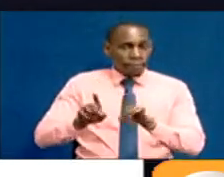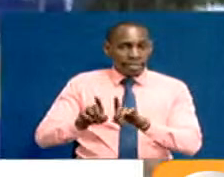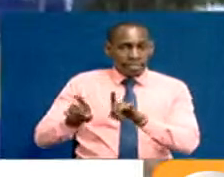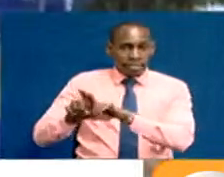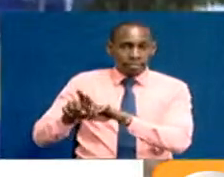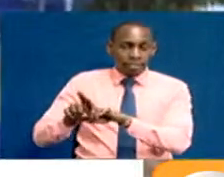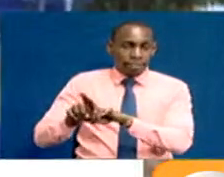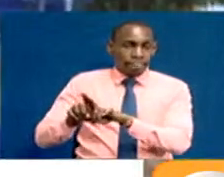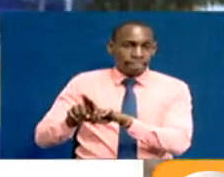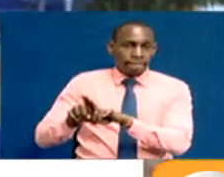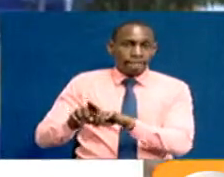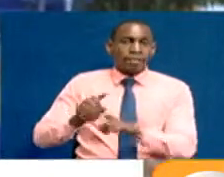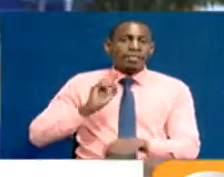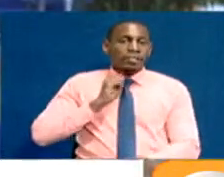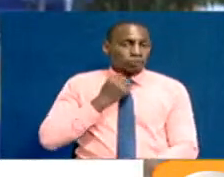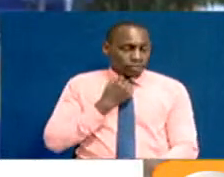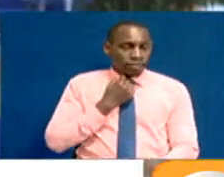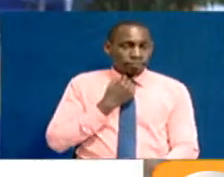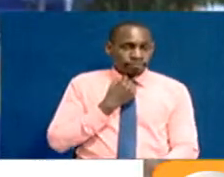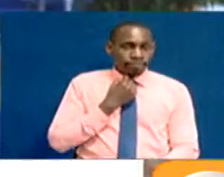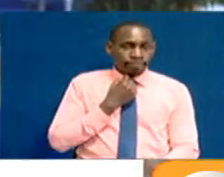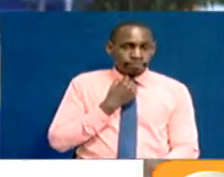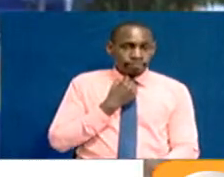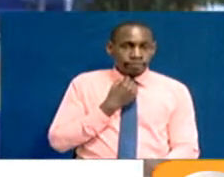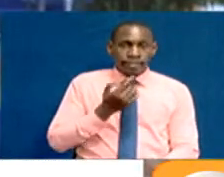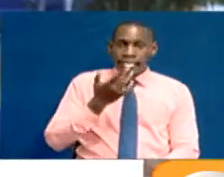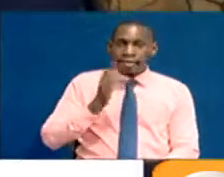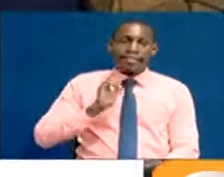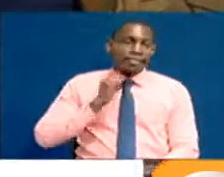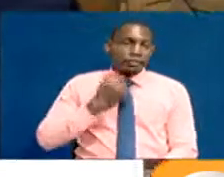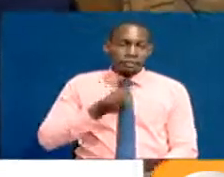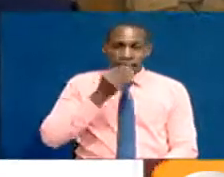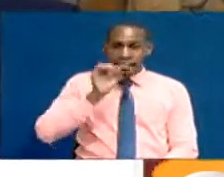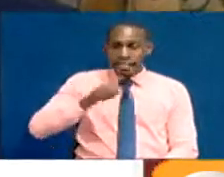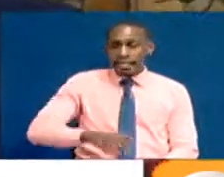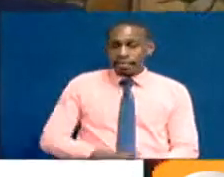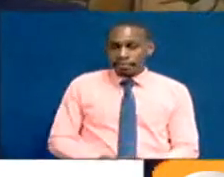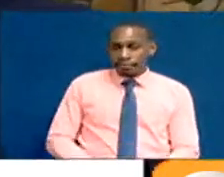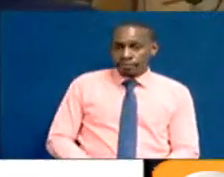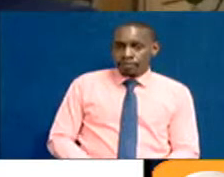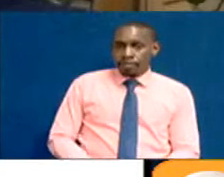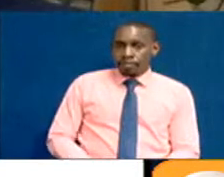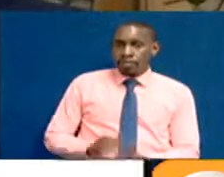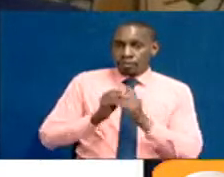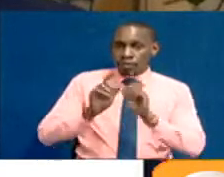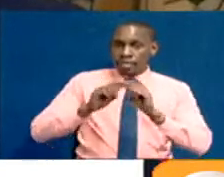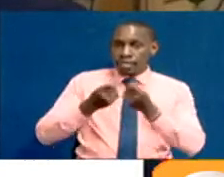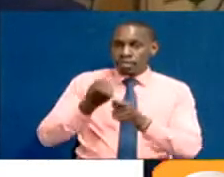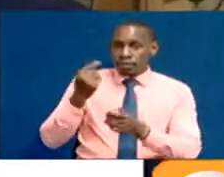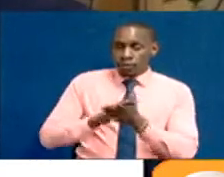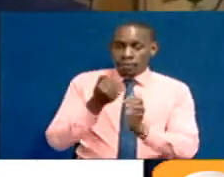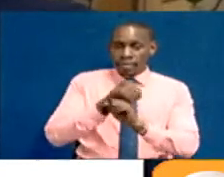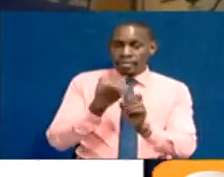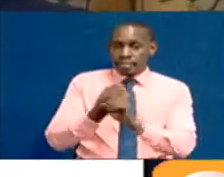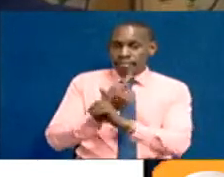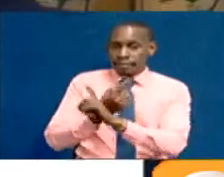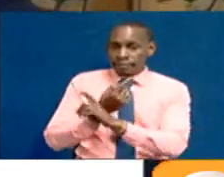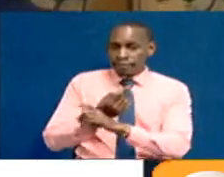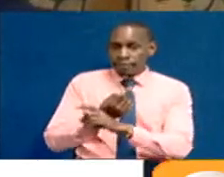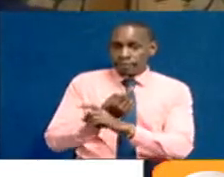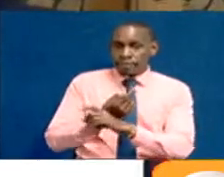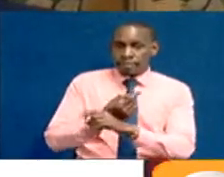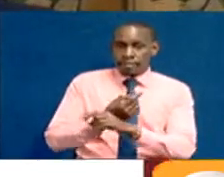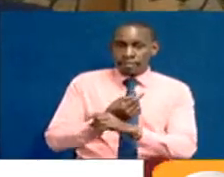it's also sweet and, tasty to be eaten. Cheryl and her team have curated different flavors to meet